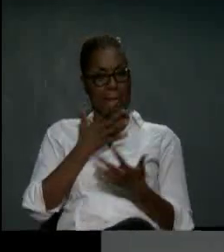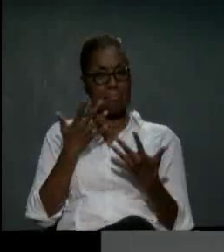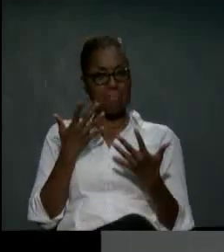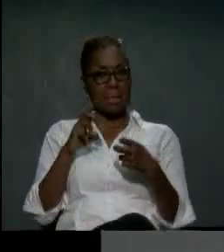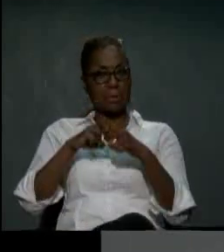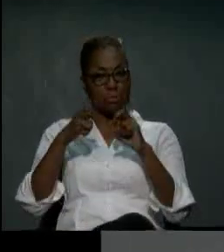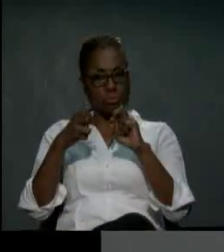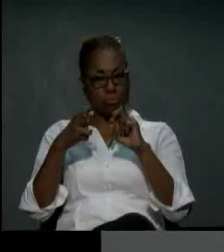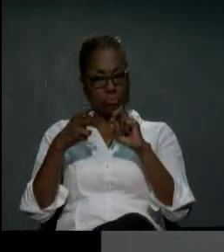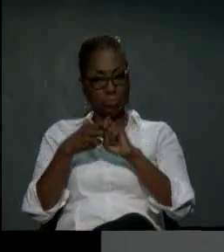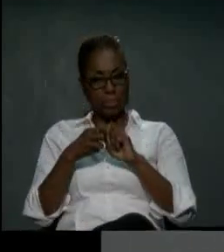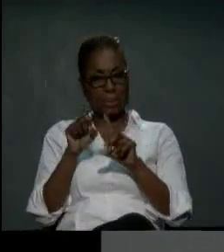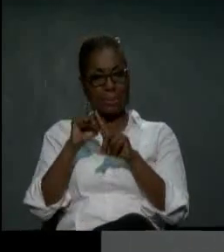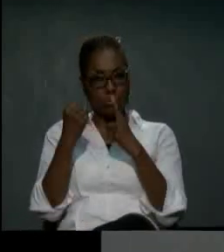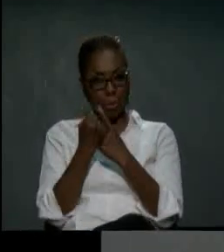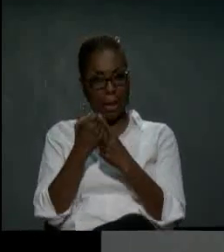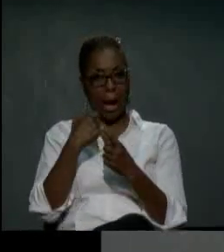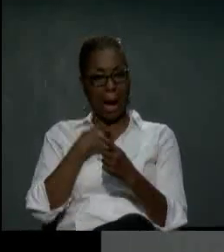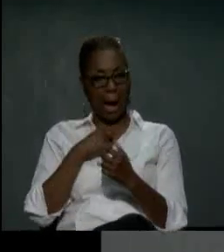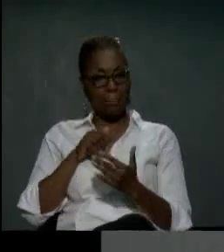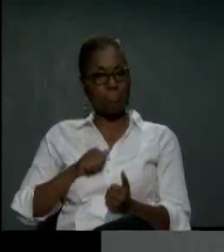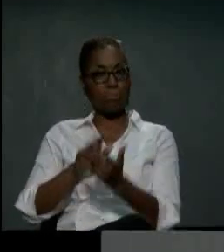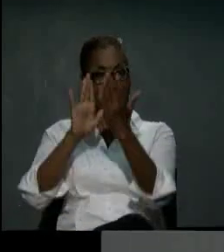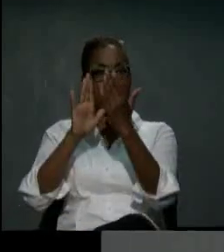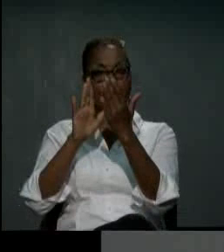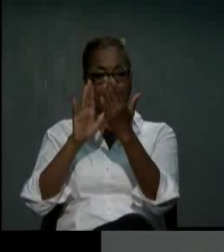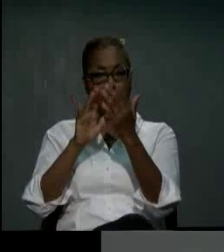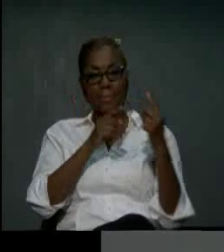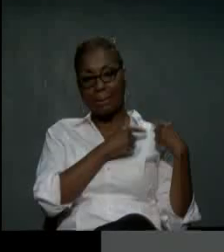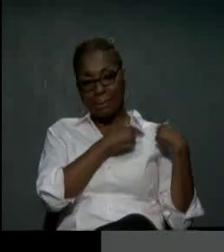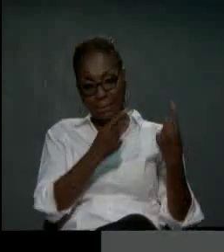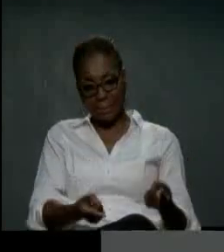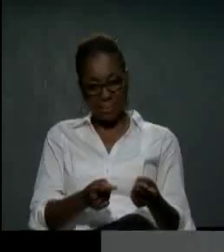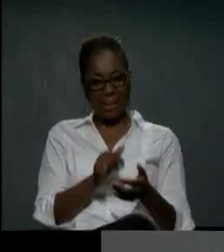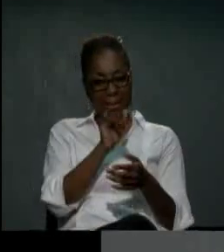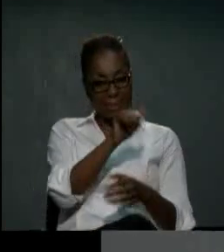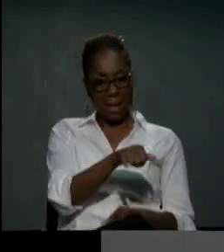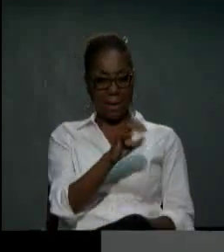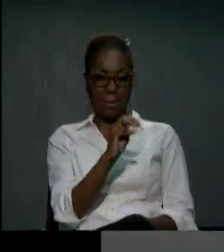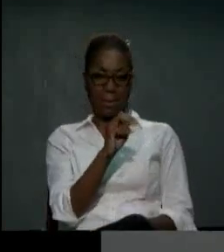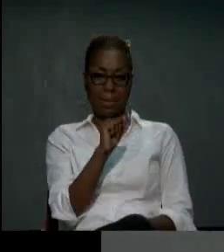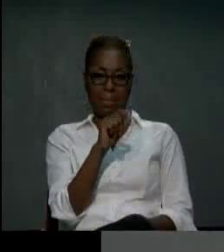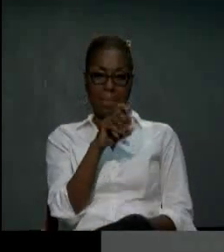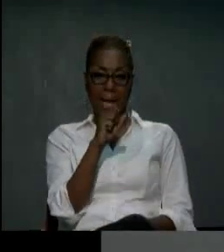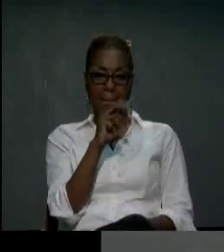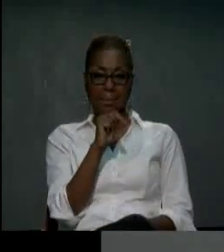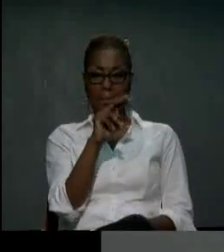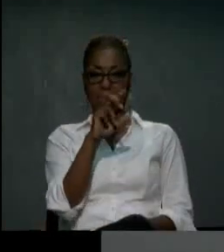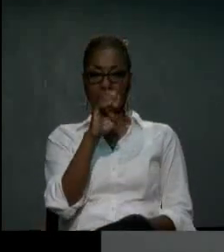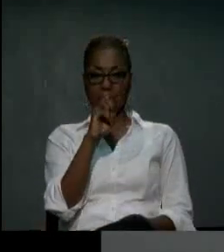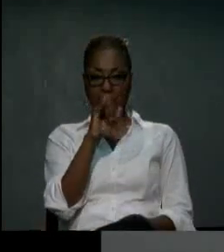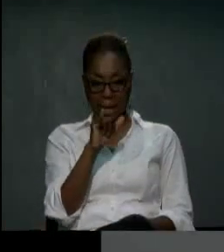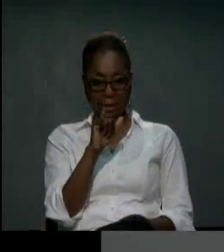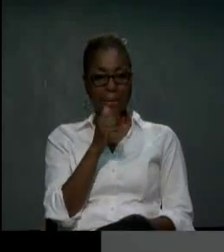with ever since the Madison Valley. Thank you very